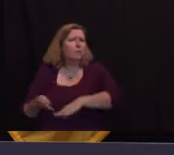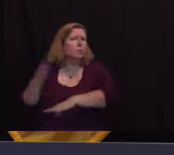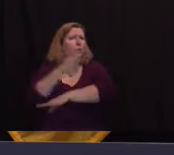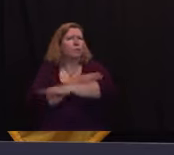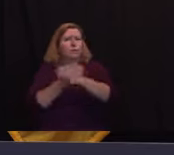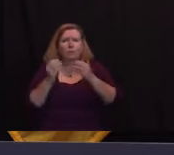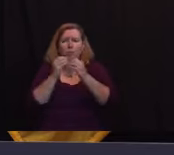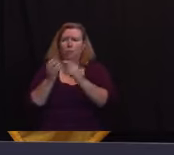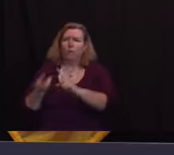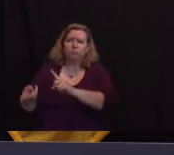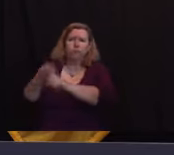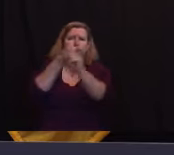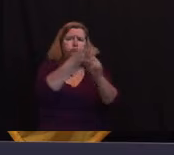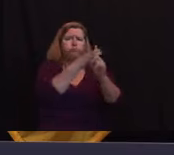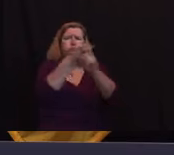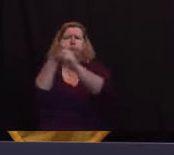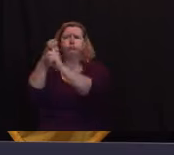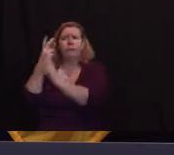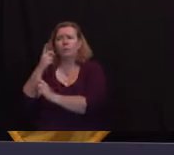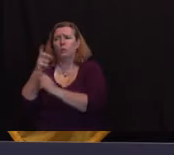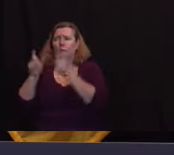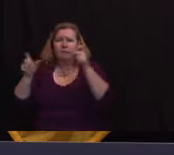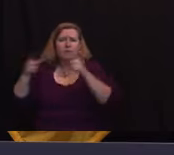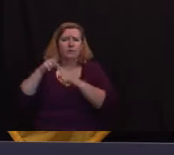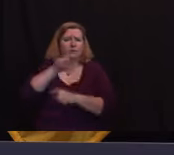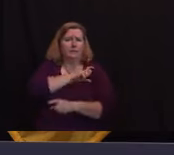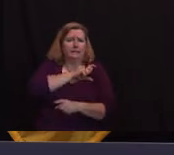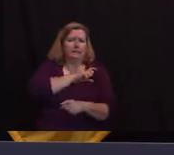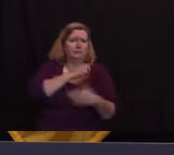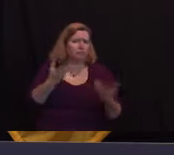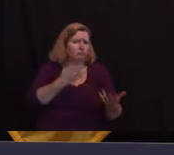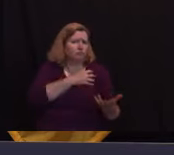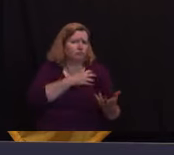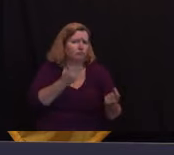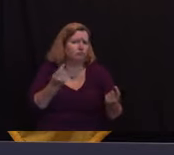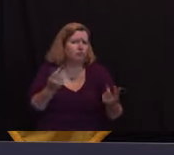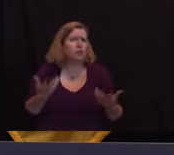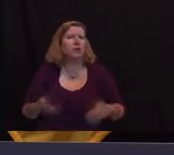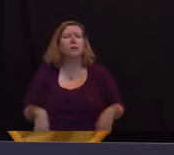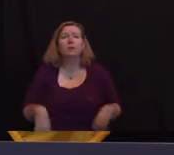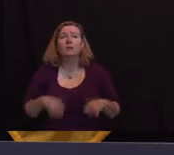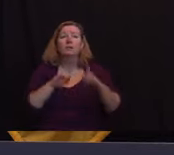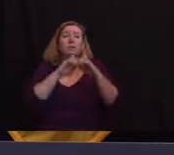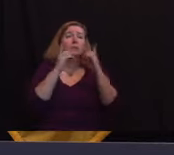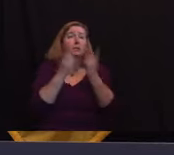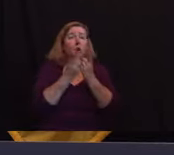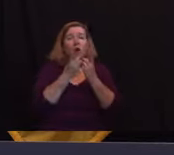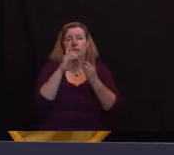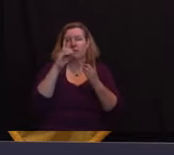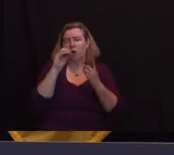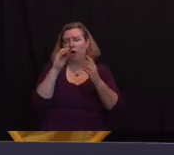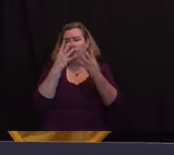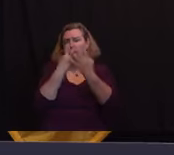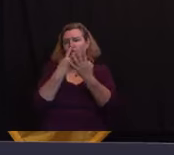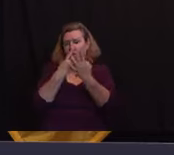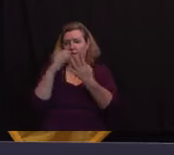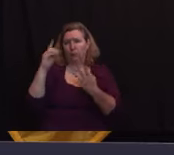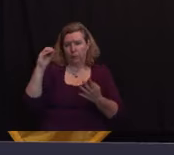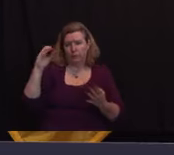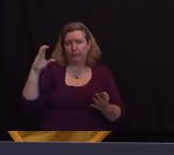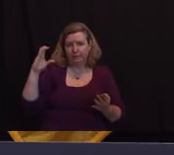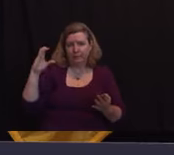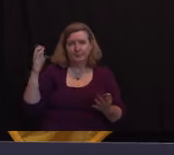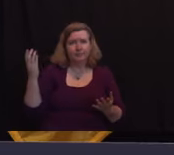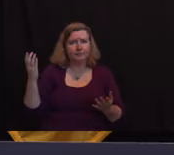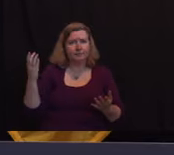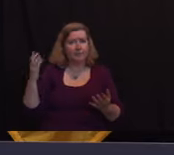you, have you started a nationwide search for a new corrections commissioner? Do you have a date by which you would like to name Hicks' replacement?